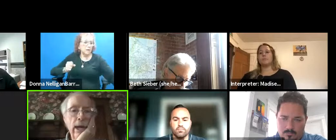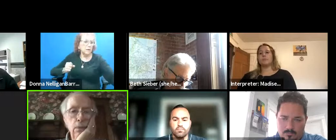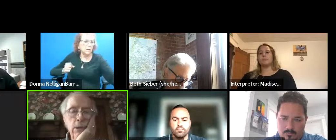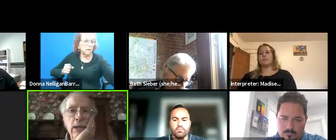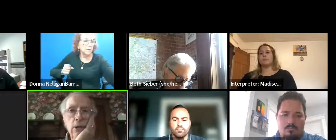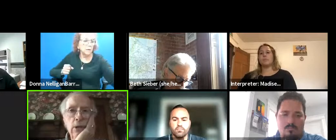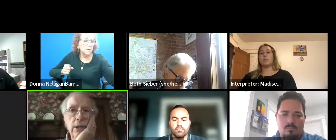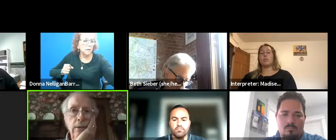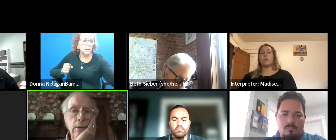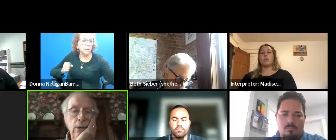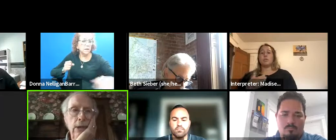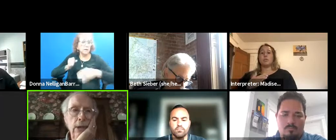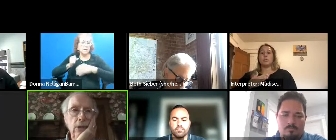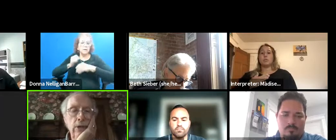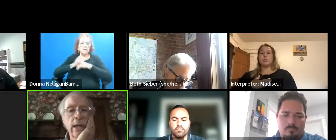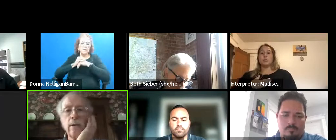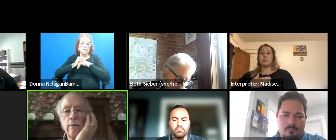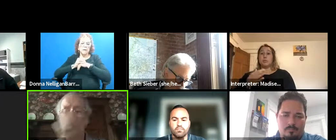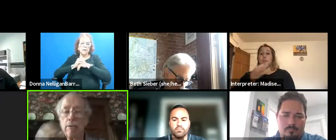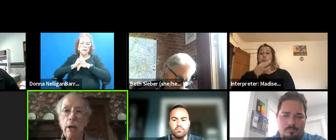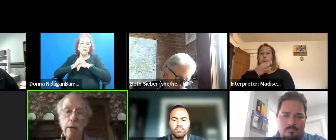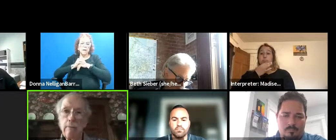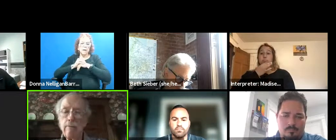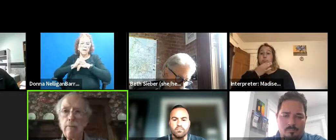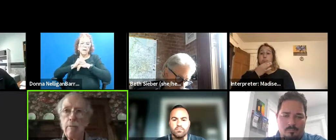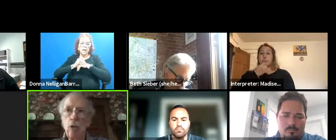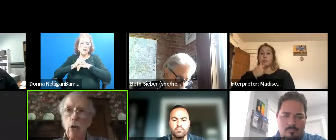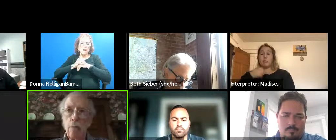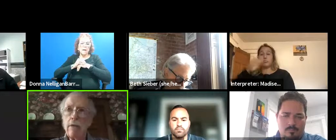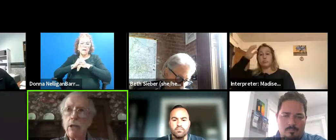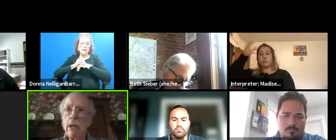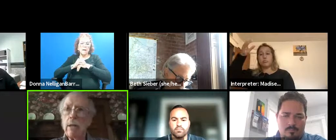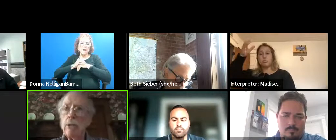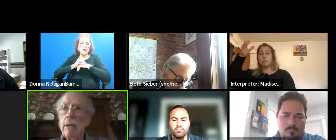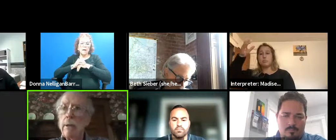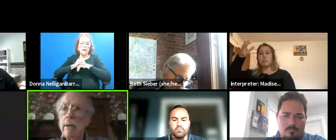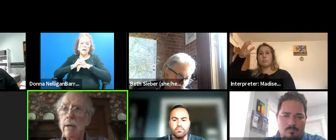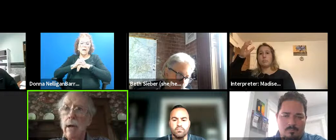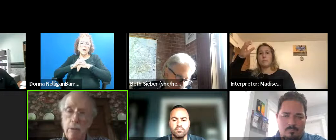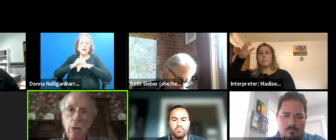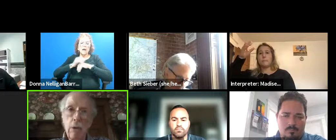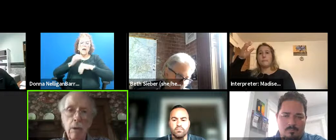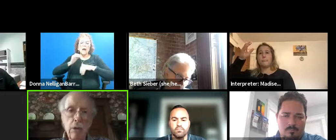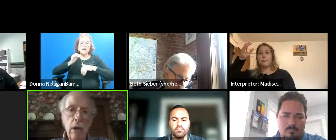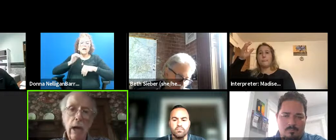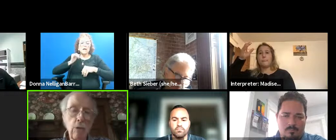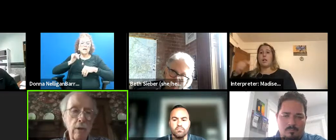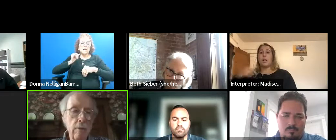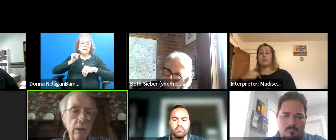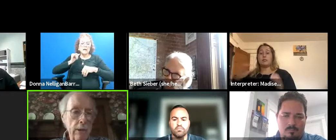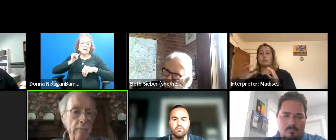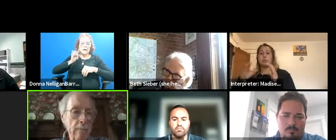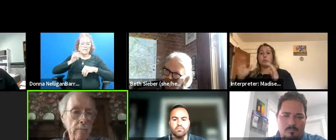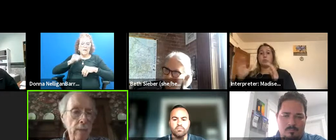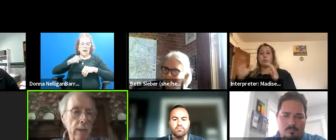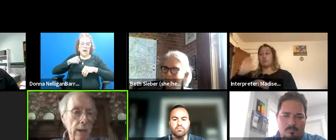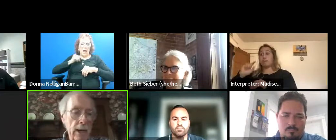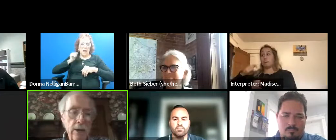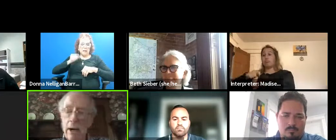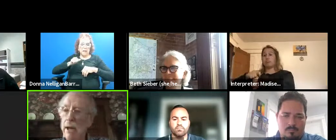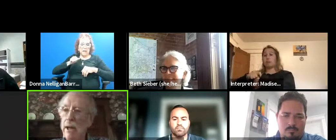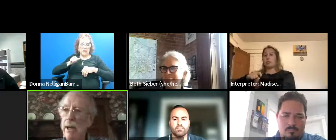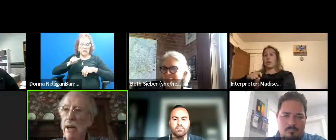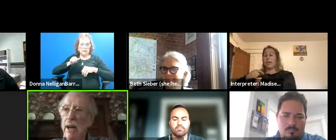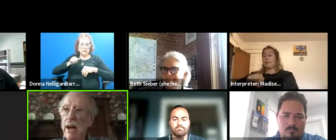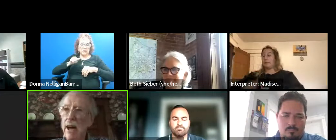my expertise in it really is that I've done it 4 previous times. I'm the only person alive who's ever done it.